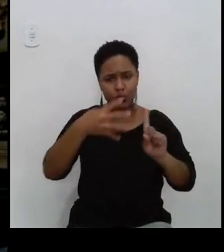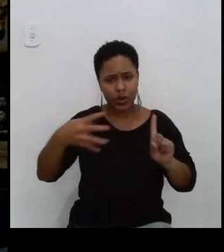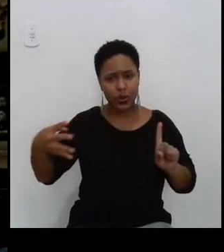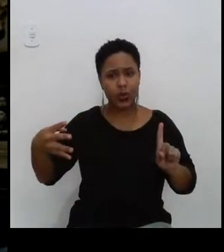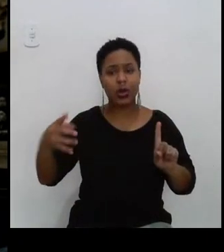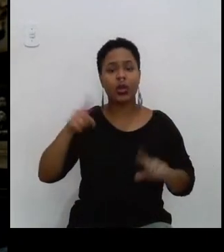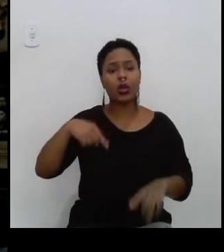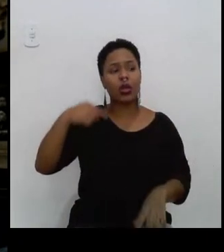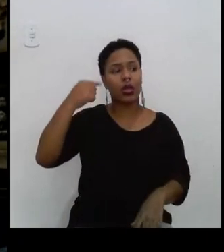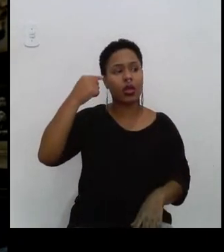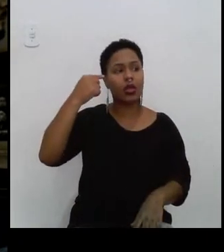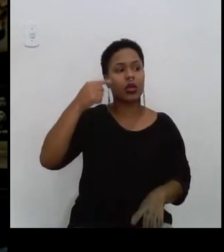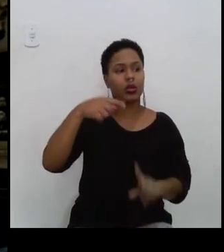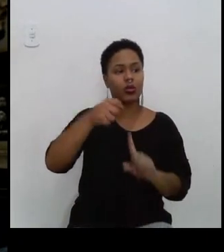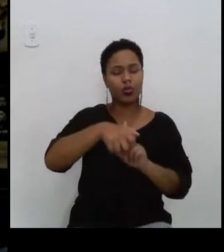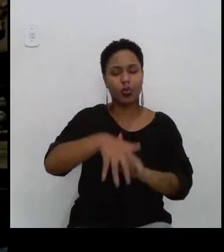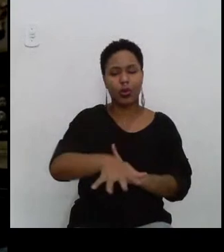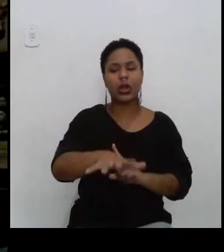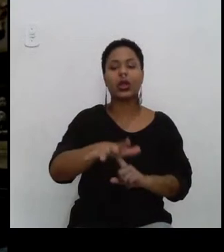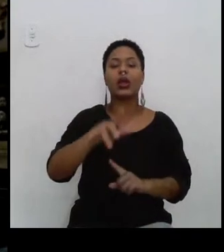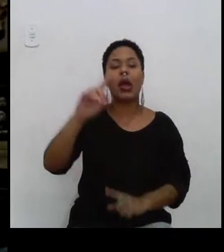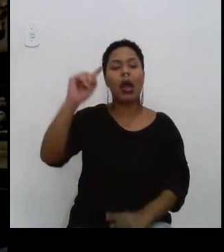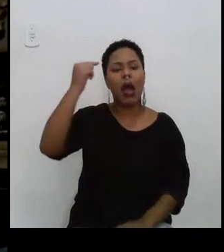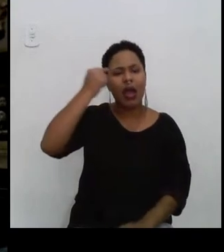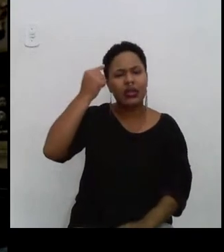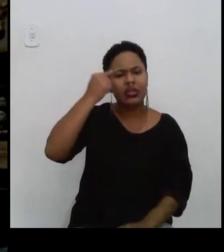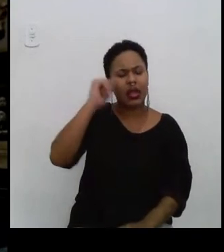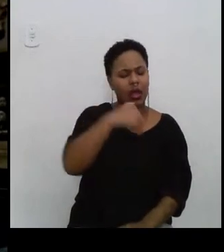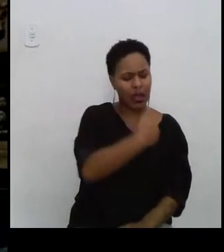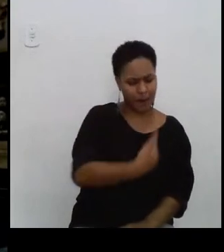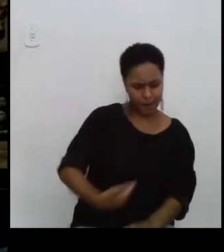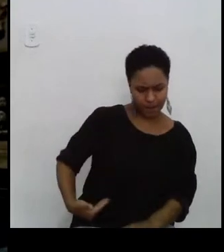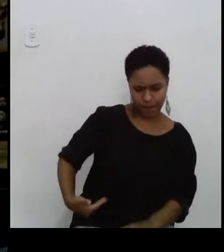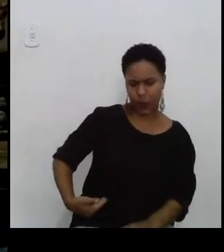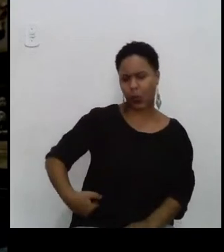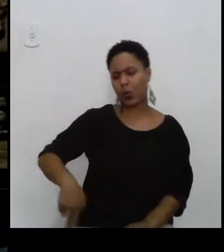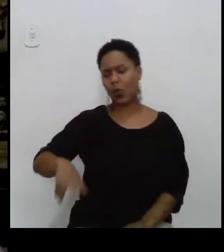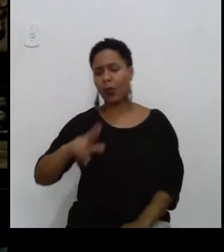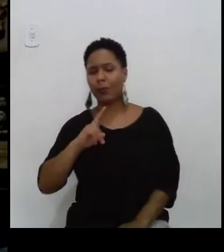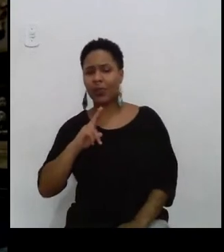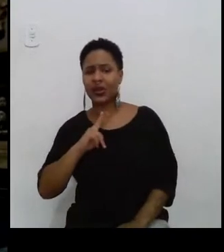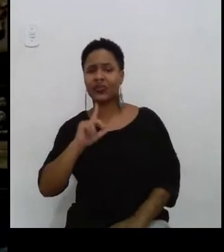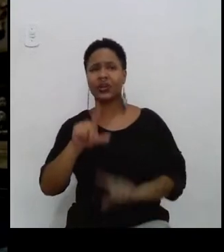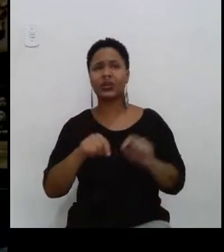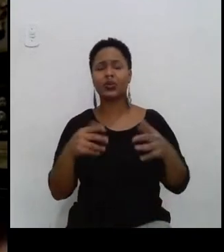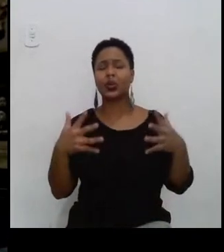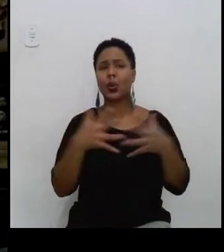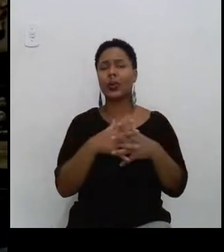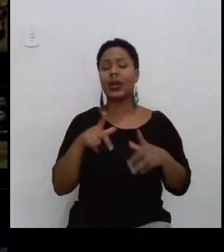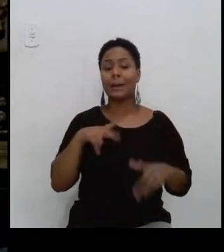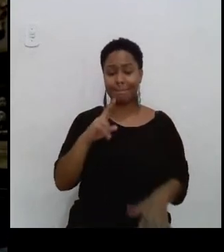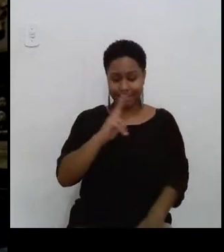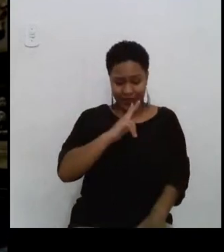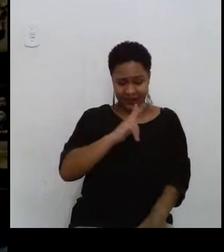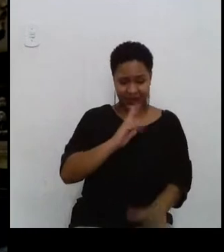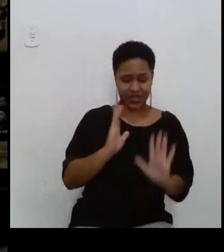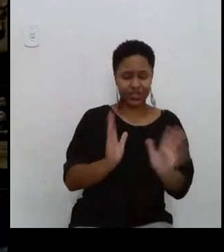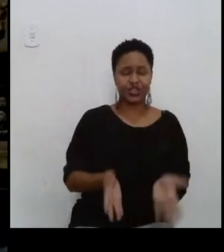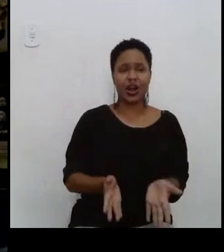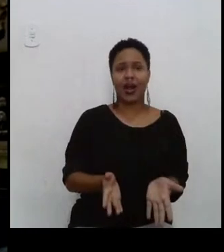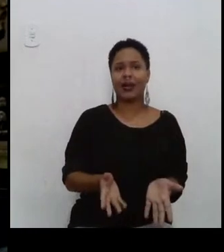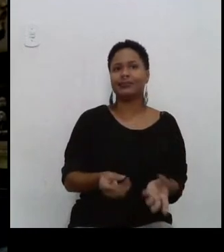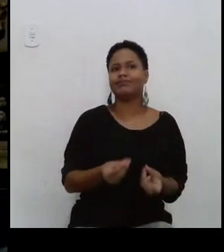War Comic books your privacy' is about this and your of Life but it really